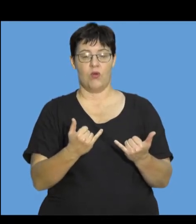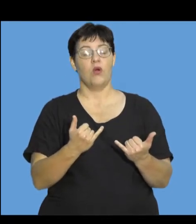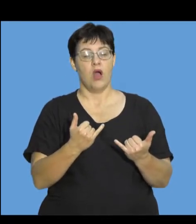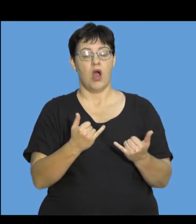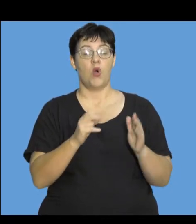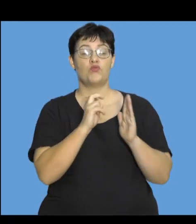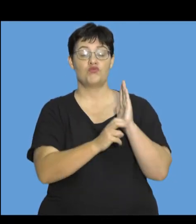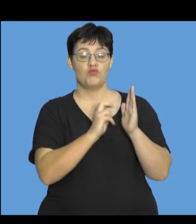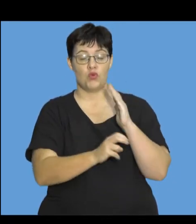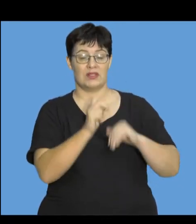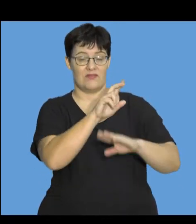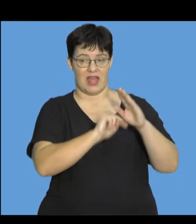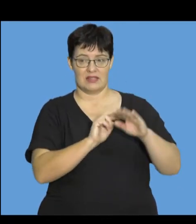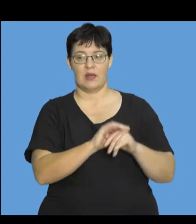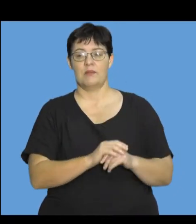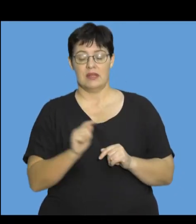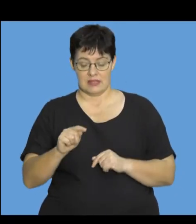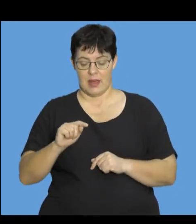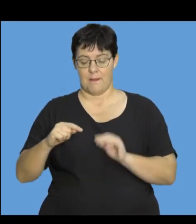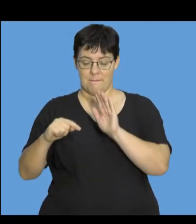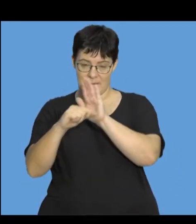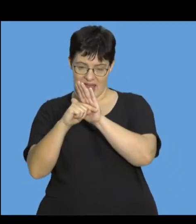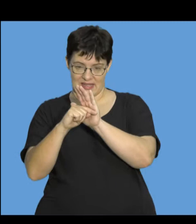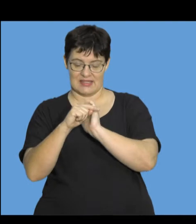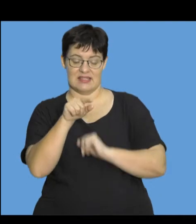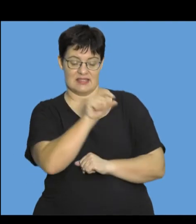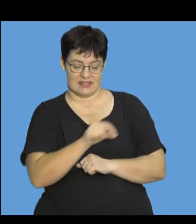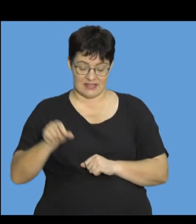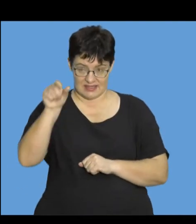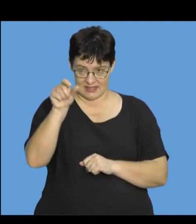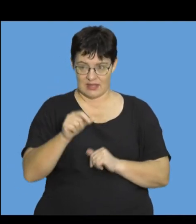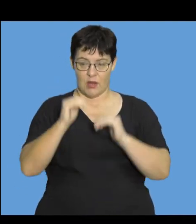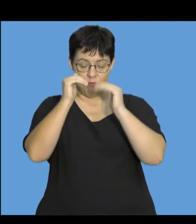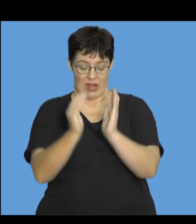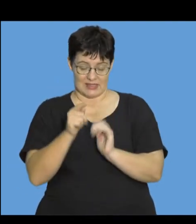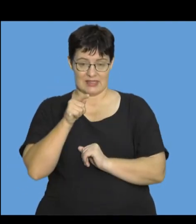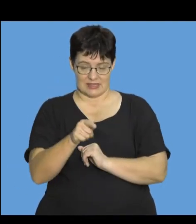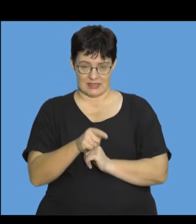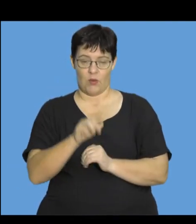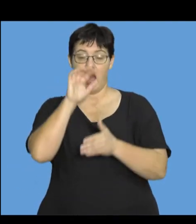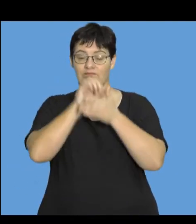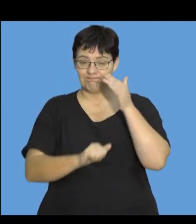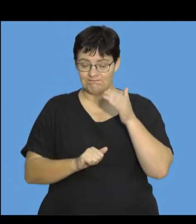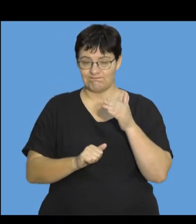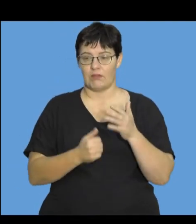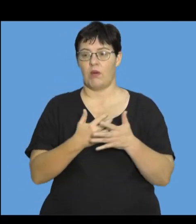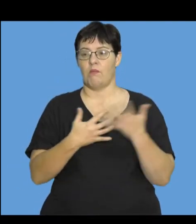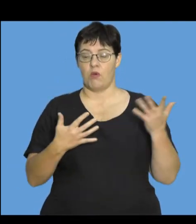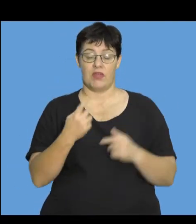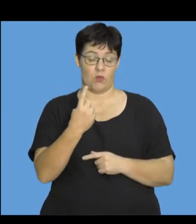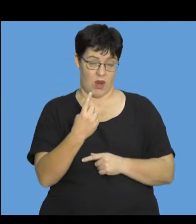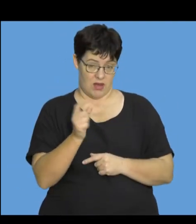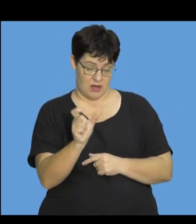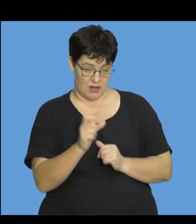quotient rule here, right? Which will therefore minus. I put this in brackets because I am subtracting more than